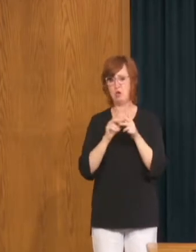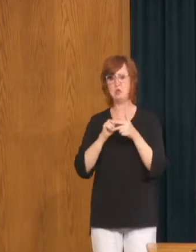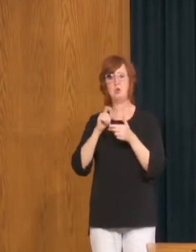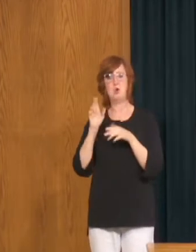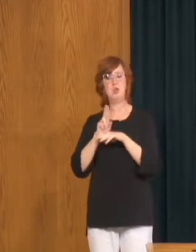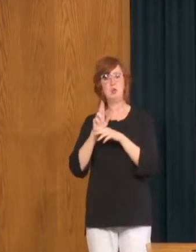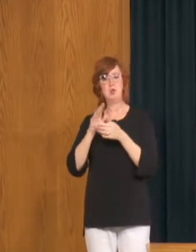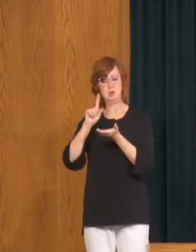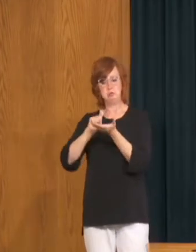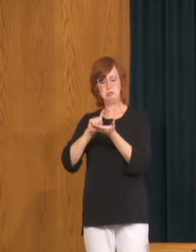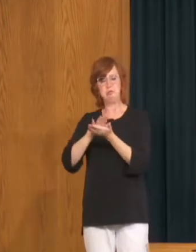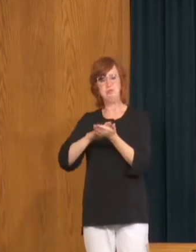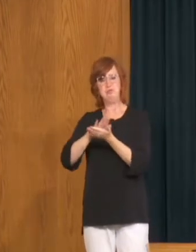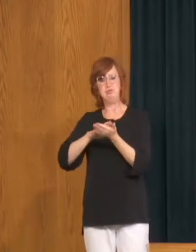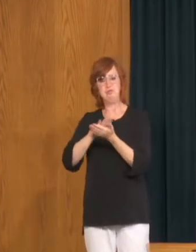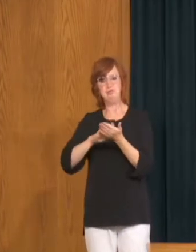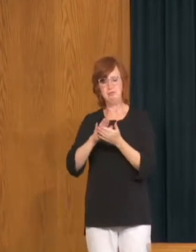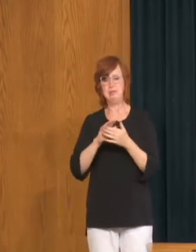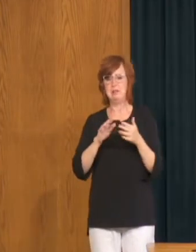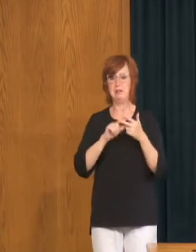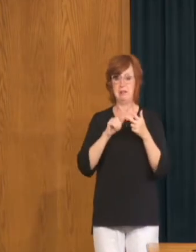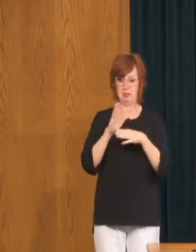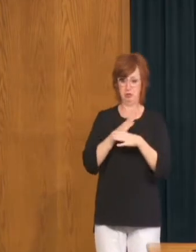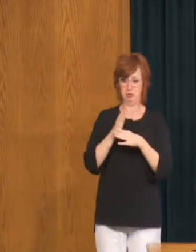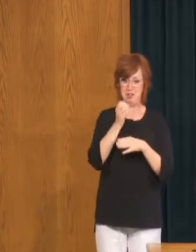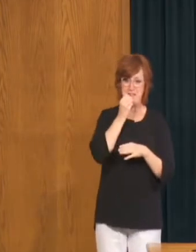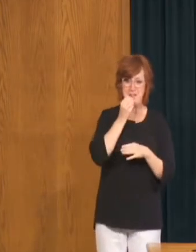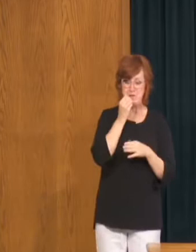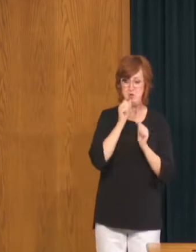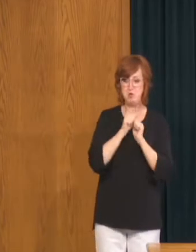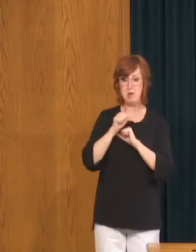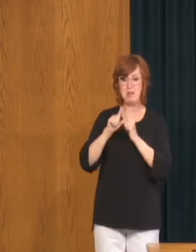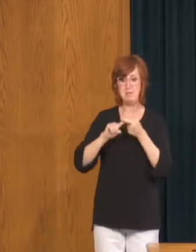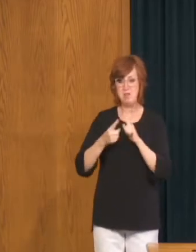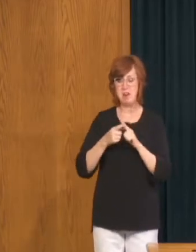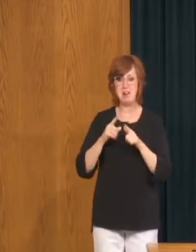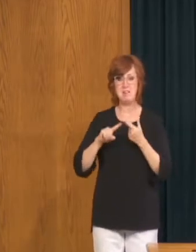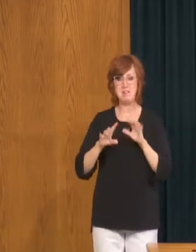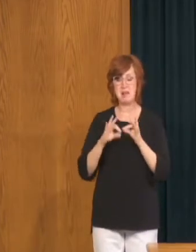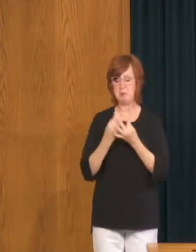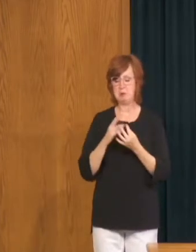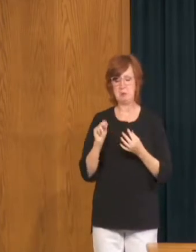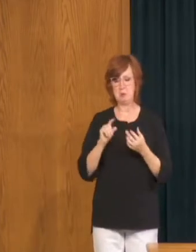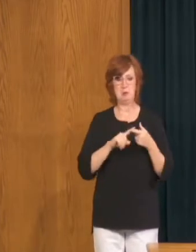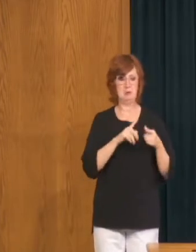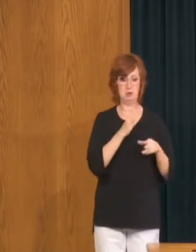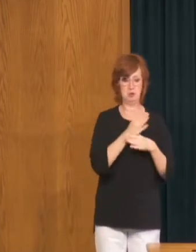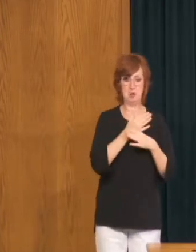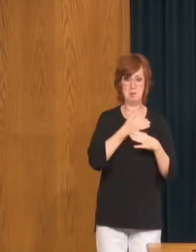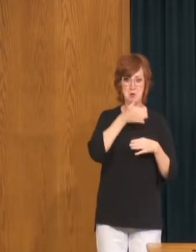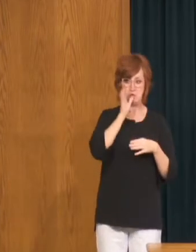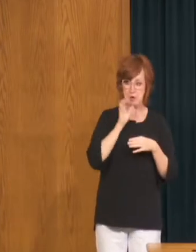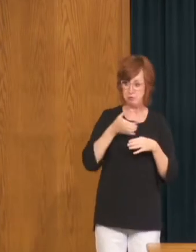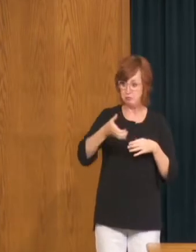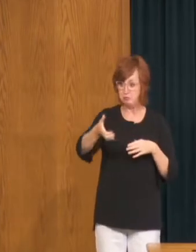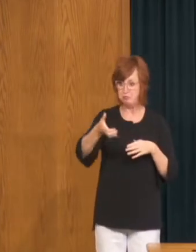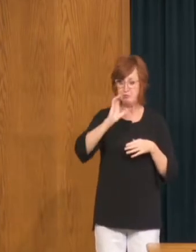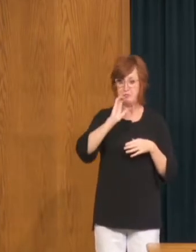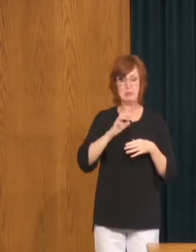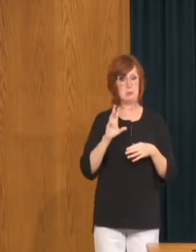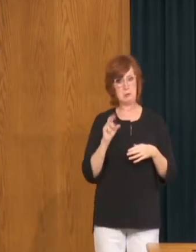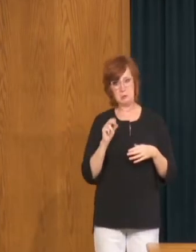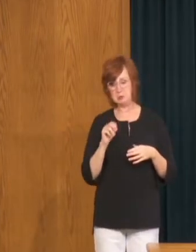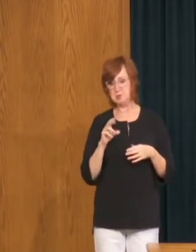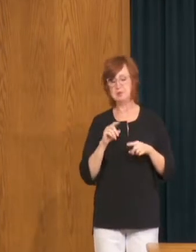and drinks, staying home if you have any symptoms at all. These good habits, well, they are working here, and they will keep